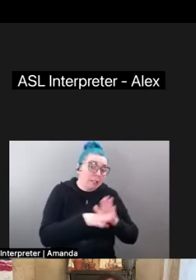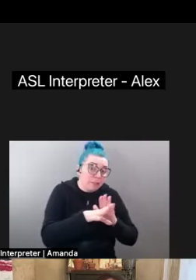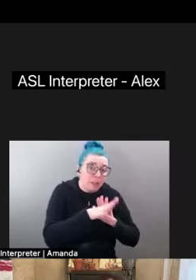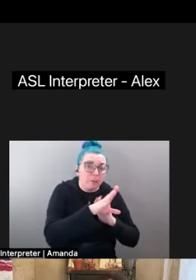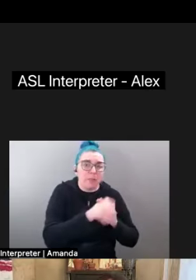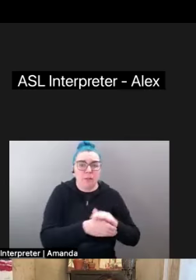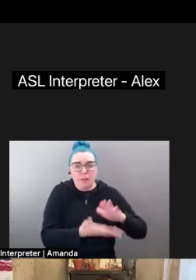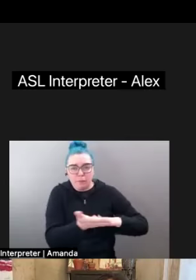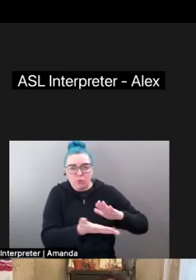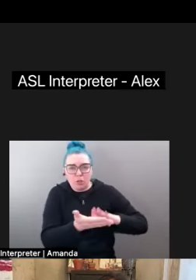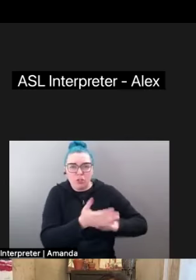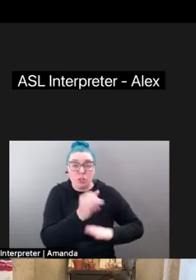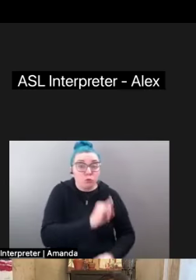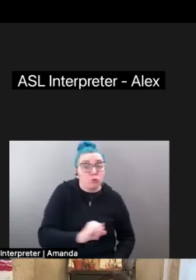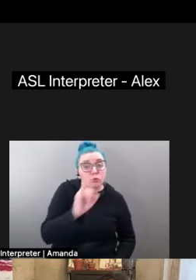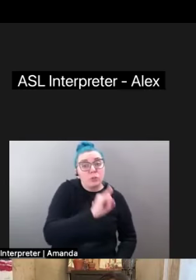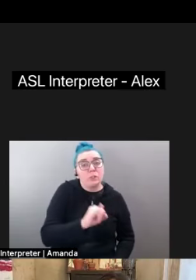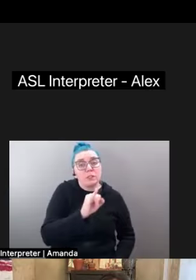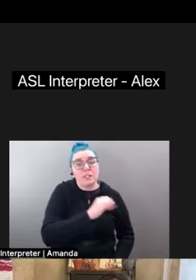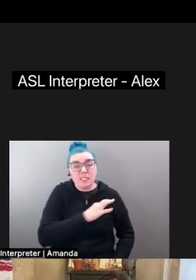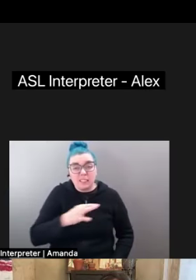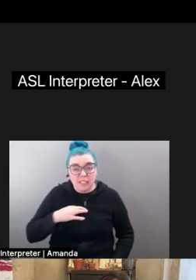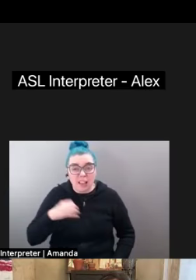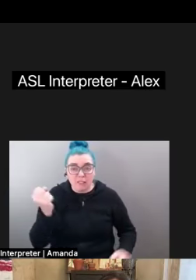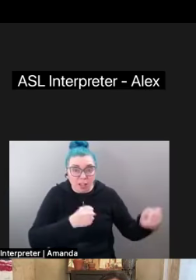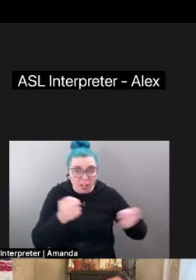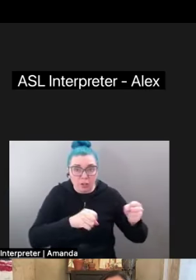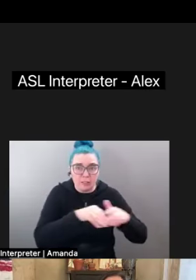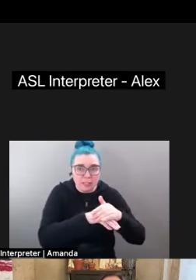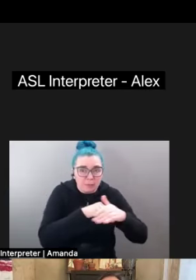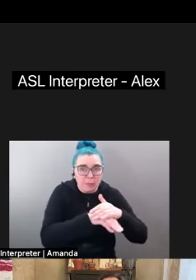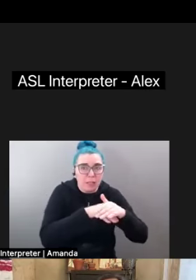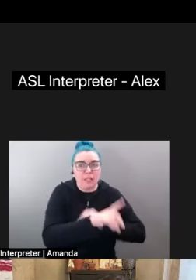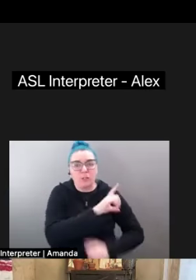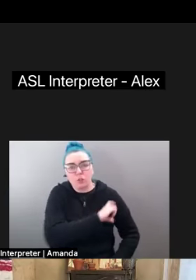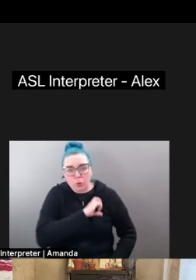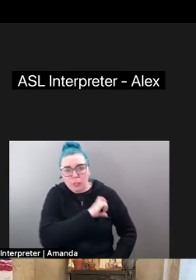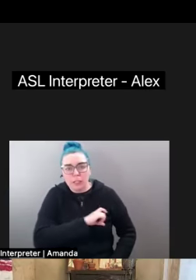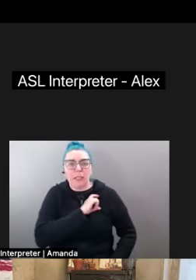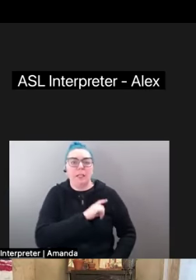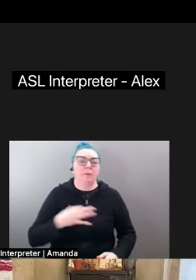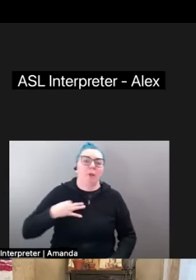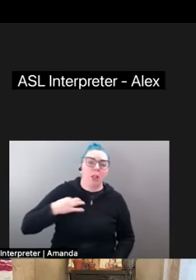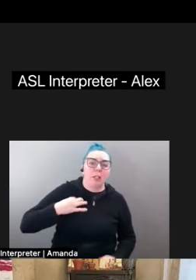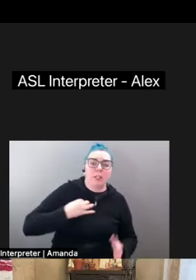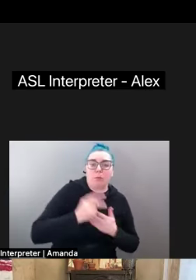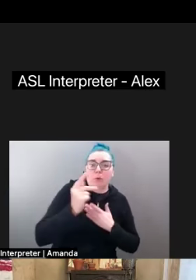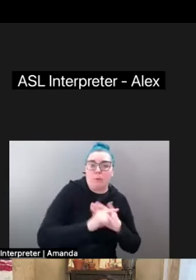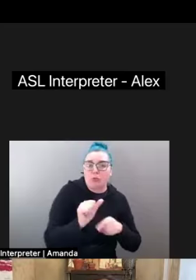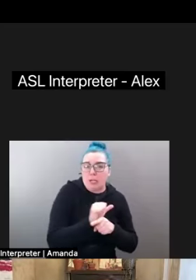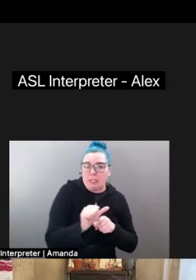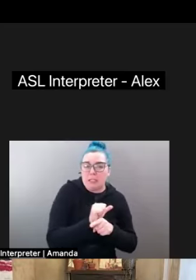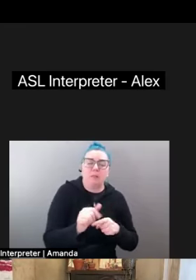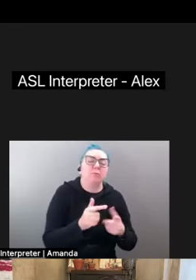policing, and volunteer program development and training. Ineligible expenses and activities